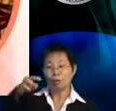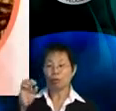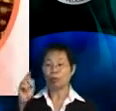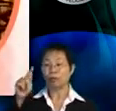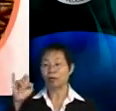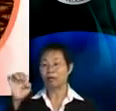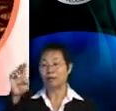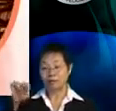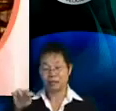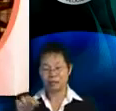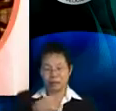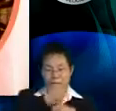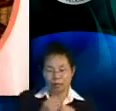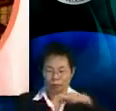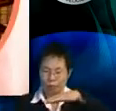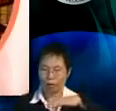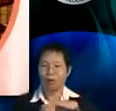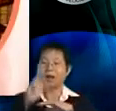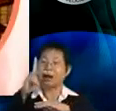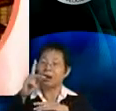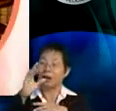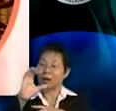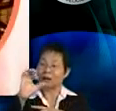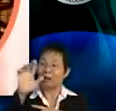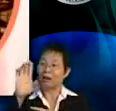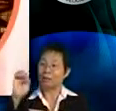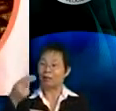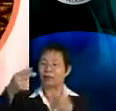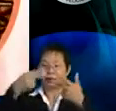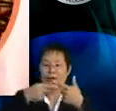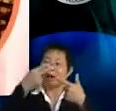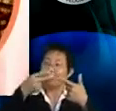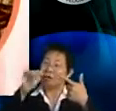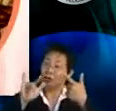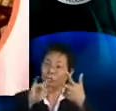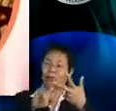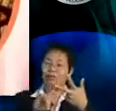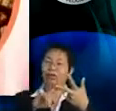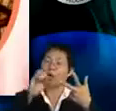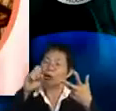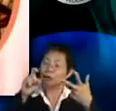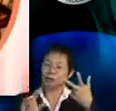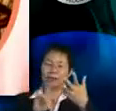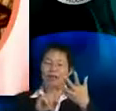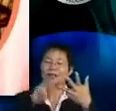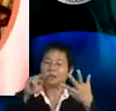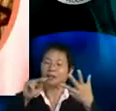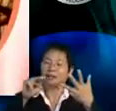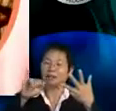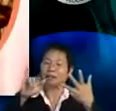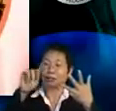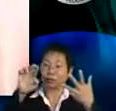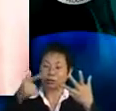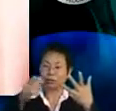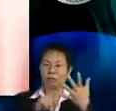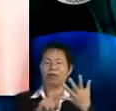Proteins are mainly made up of the elements carbon, hydrogen, oxygen, and nitrogen. Sulfur and